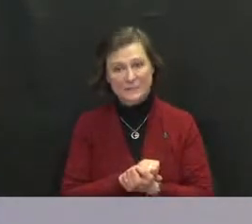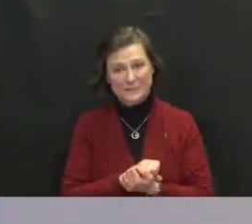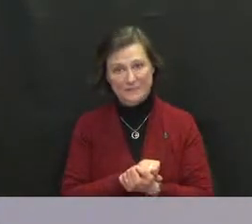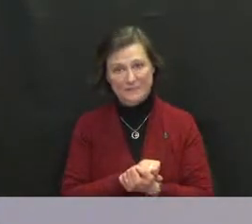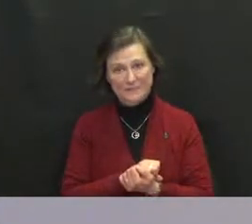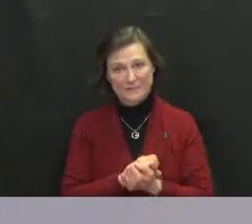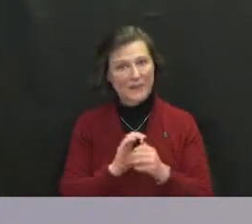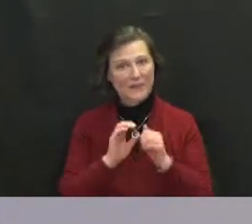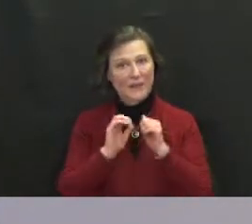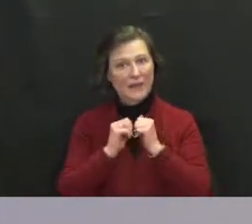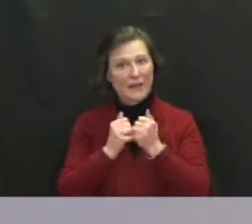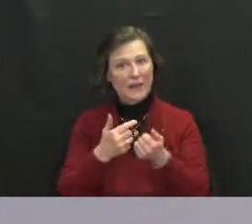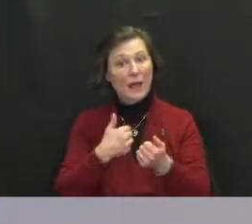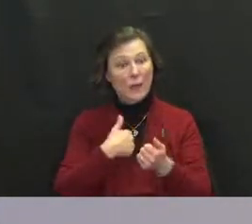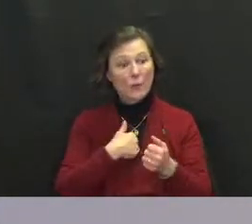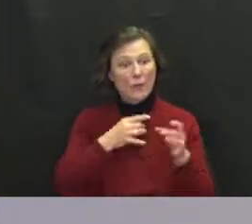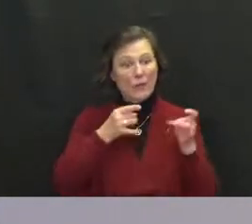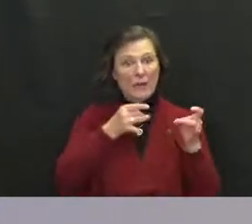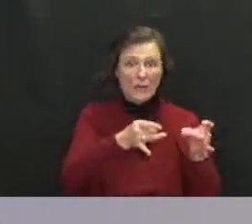and how we hate and hurt.